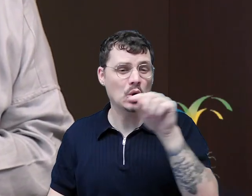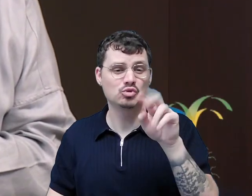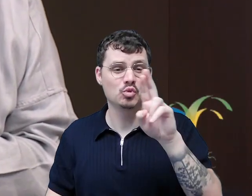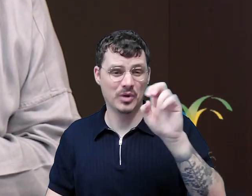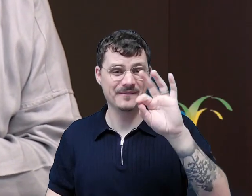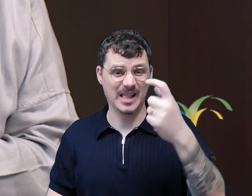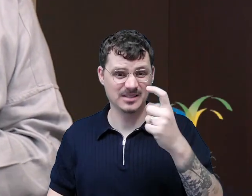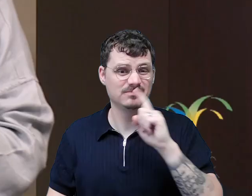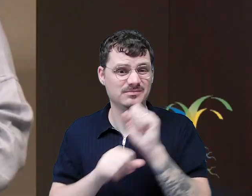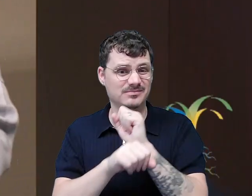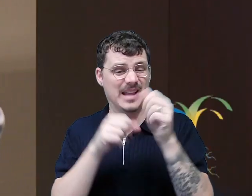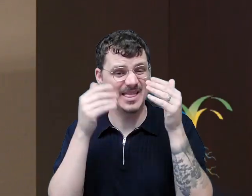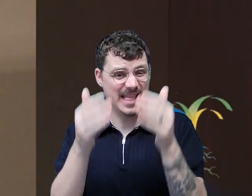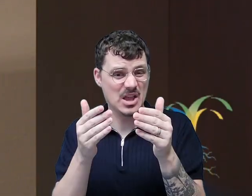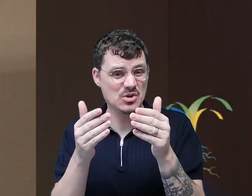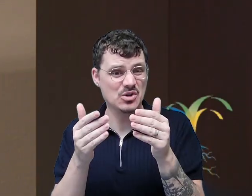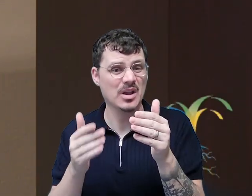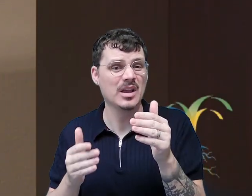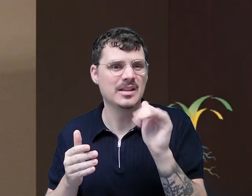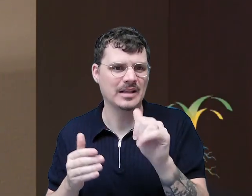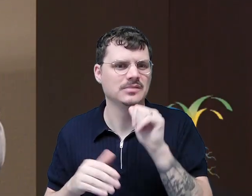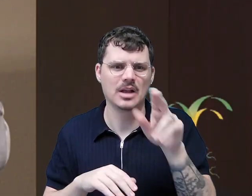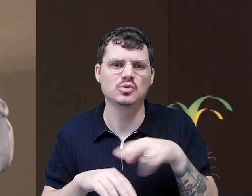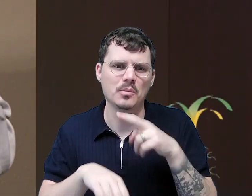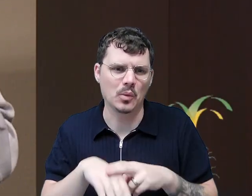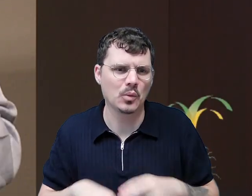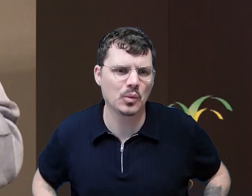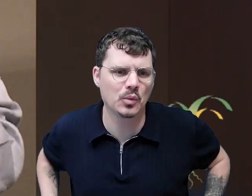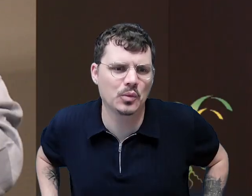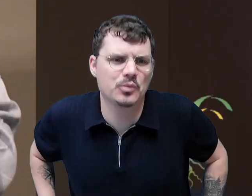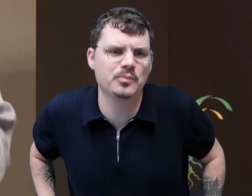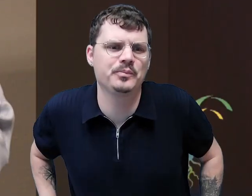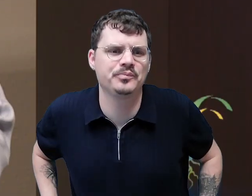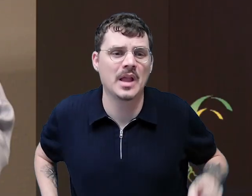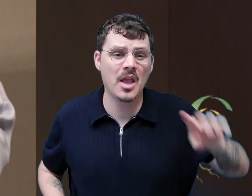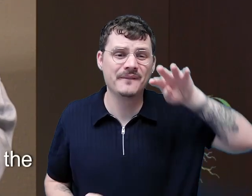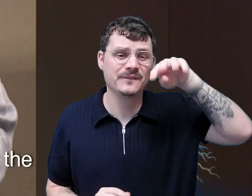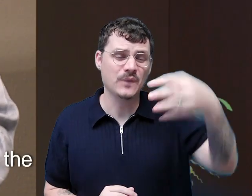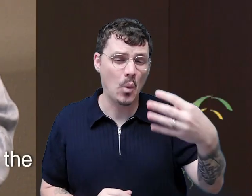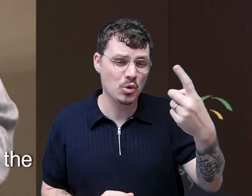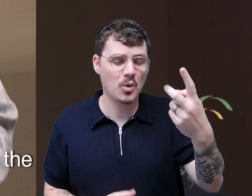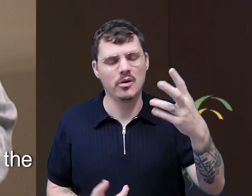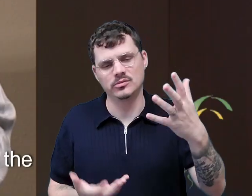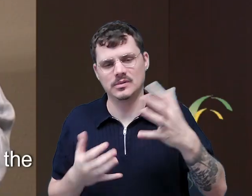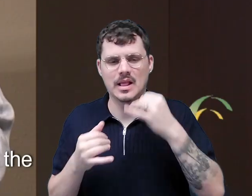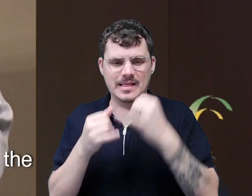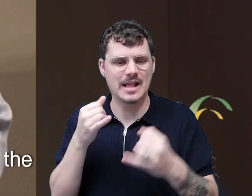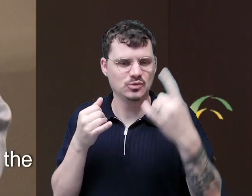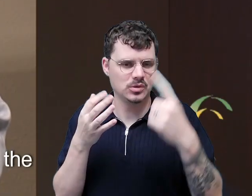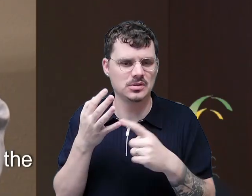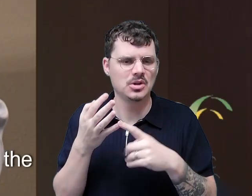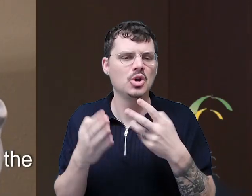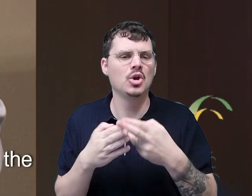those reflexes are present, that is abnormal. The fourth one and the last